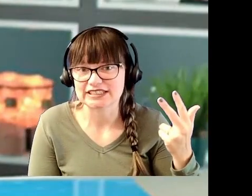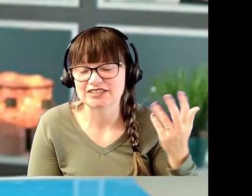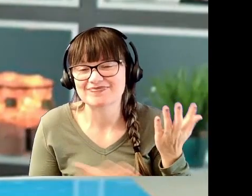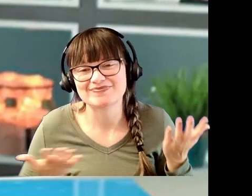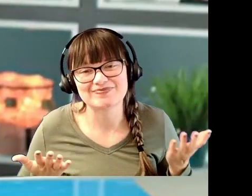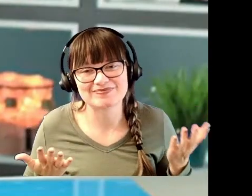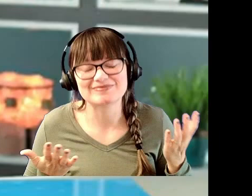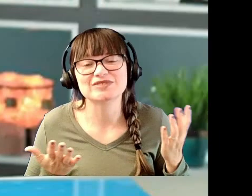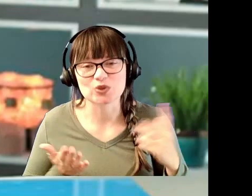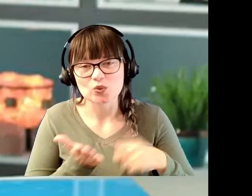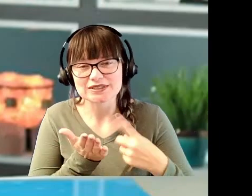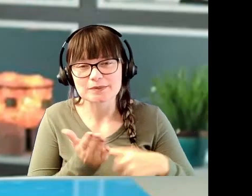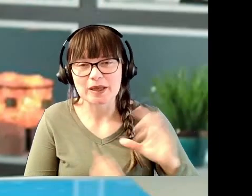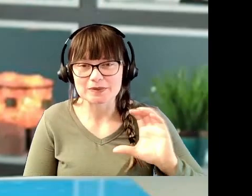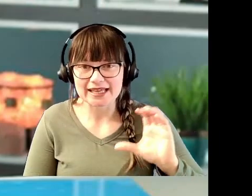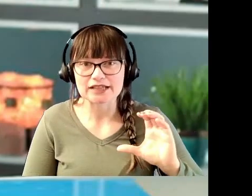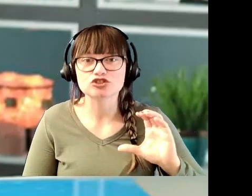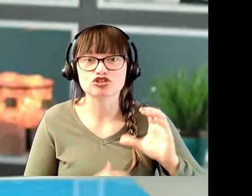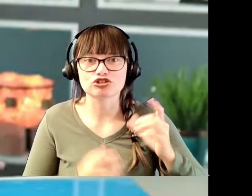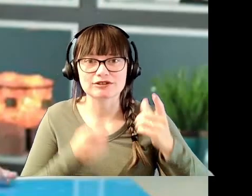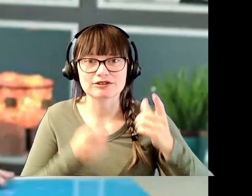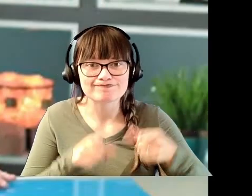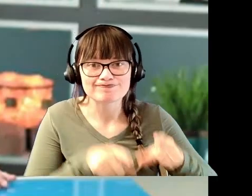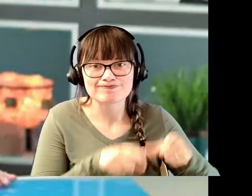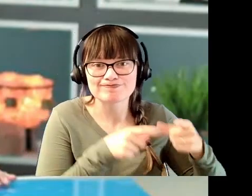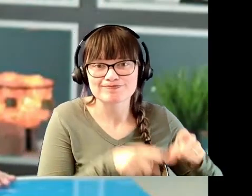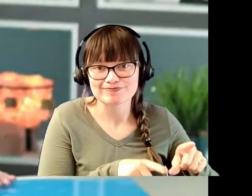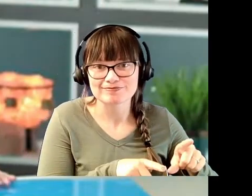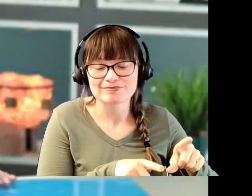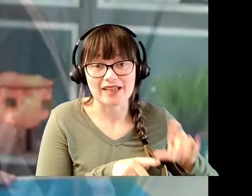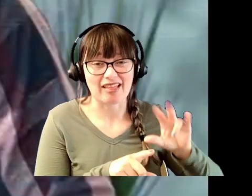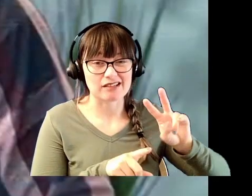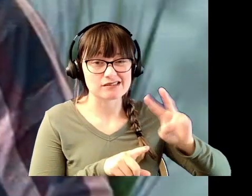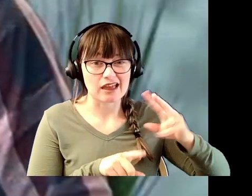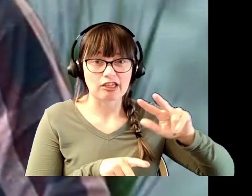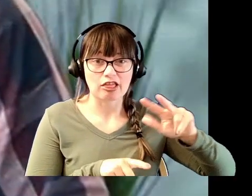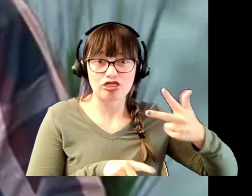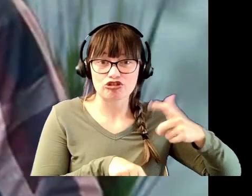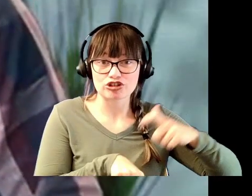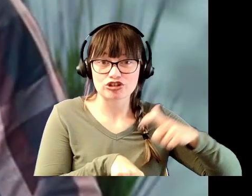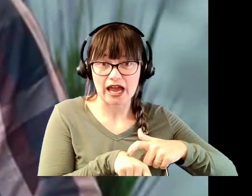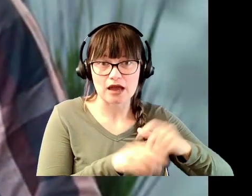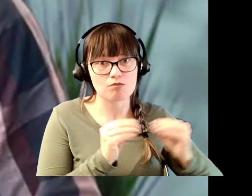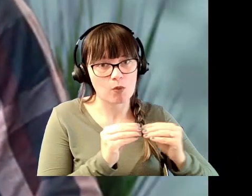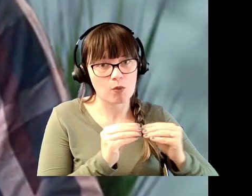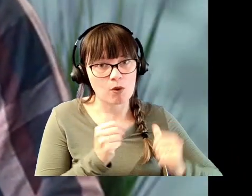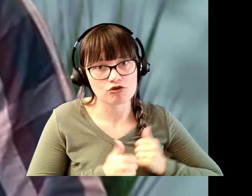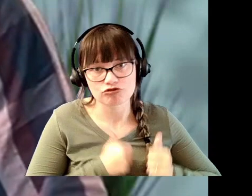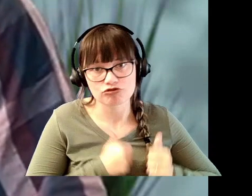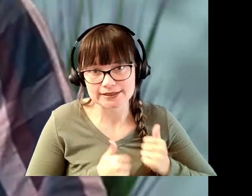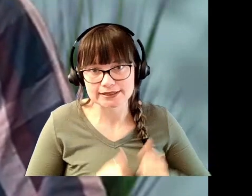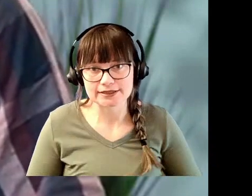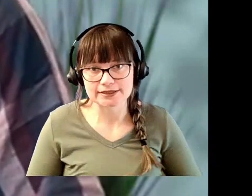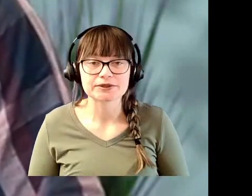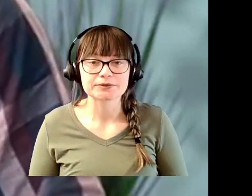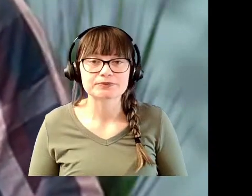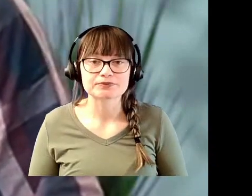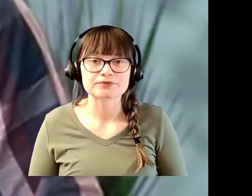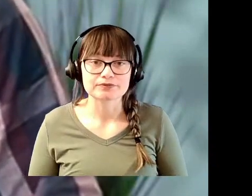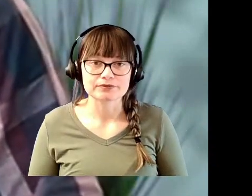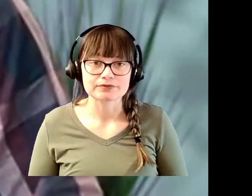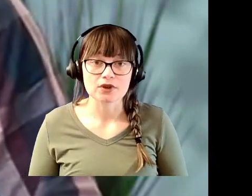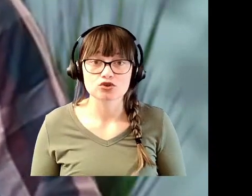cancers can sometimes recur, and when it does, it sometimes is more aggressive. So lots of different things that can affect cancer and